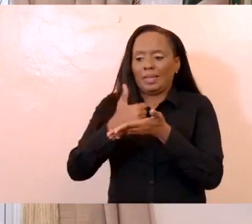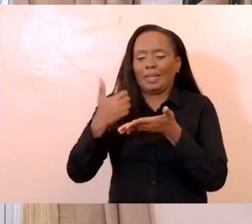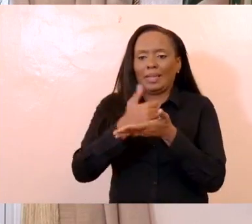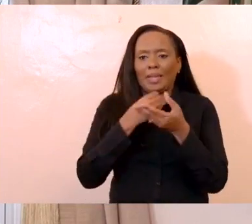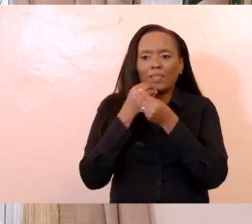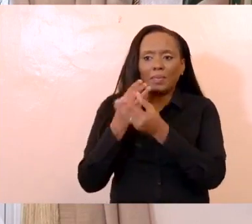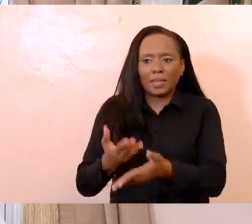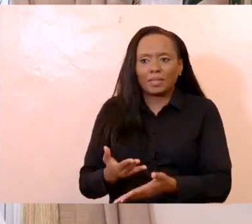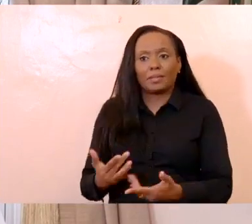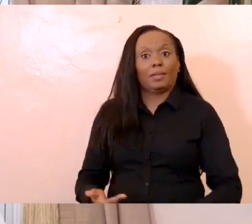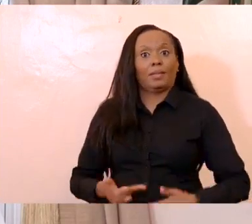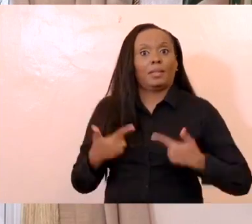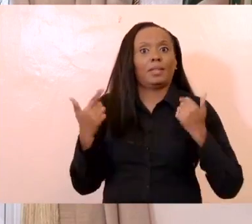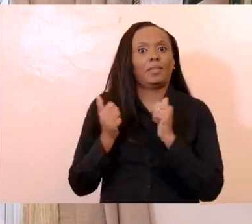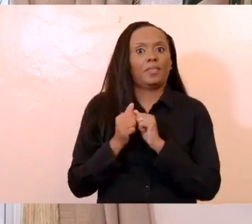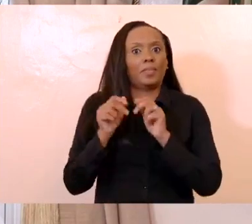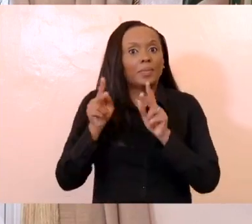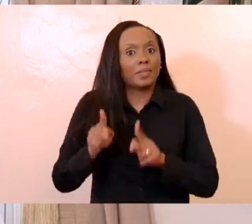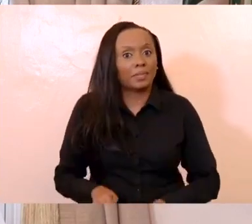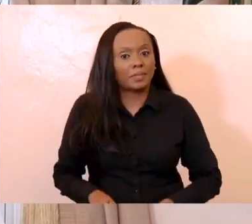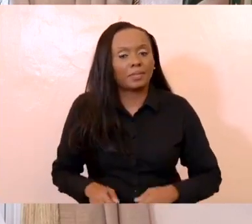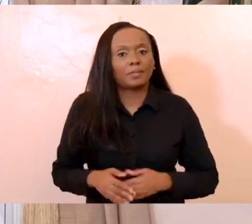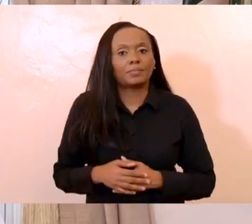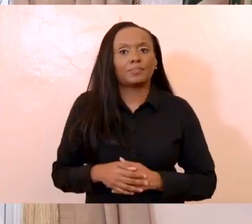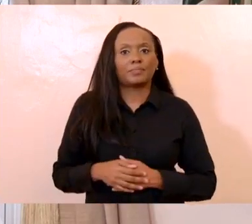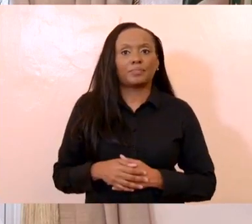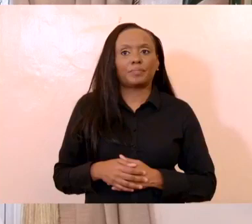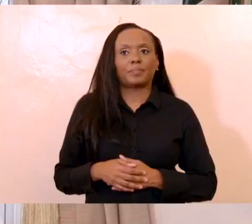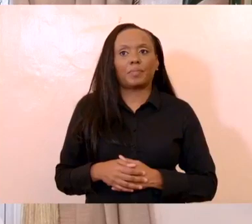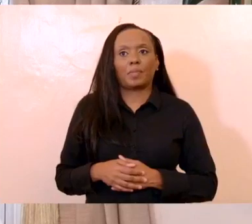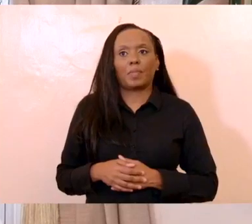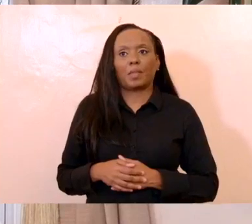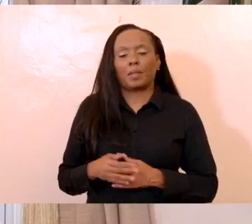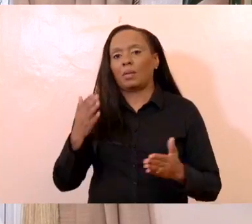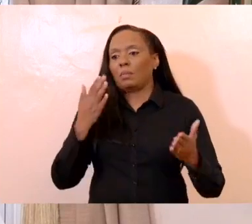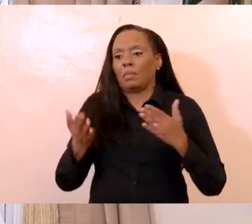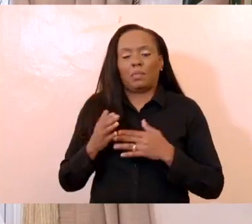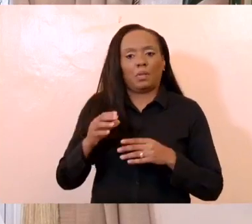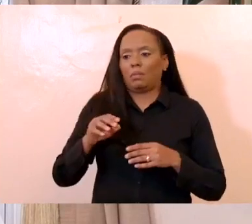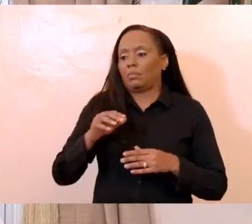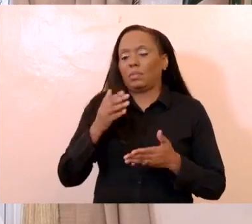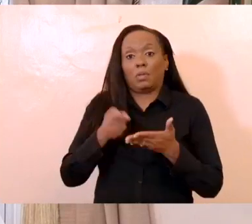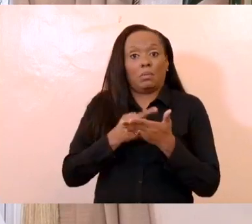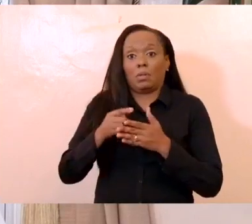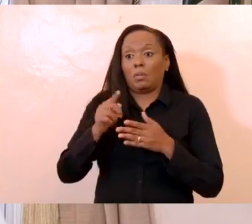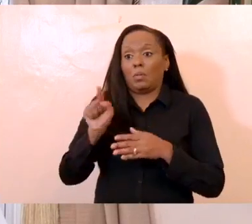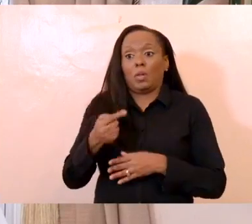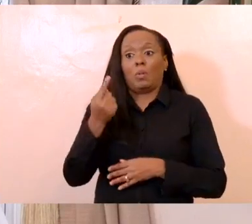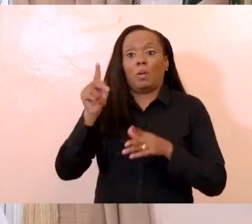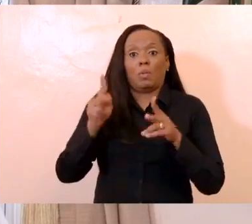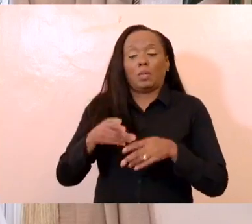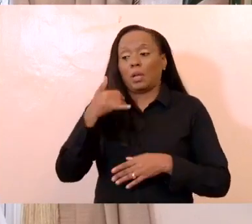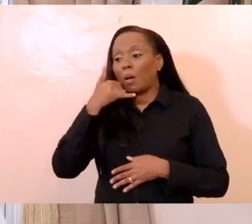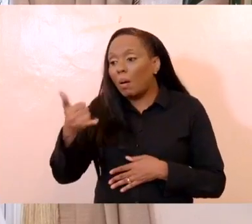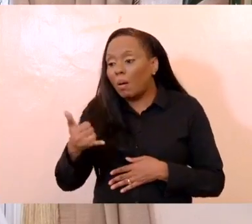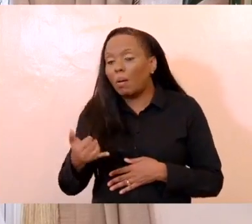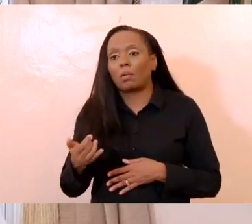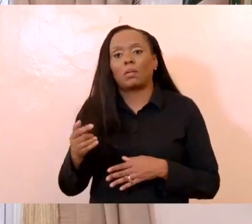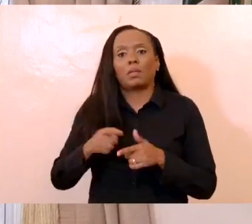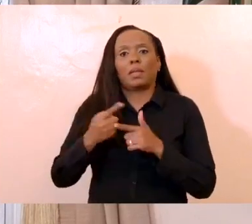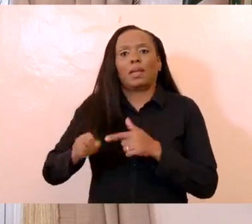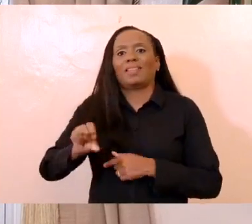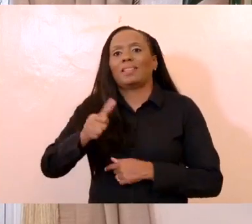Sometimes the person doing the notifying is just doing the notifying and then handing over the case to somebody to